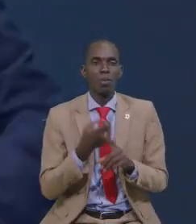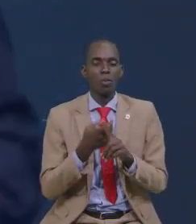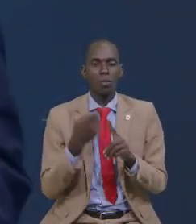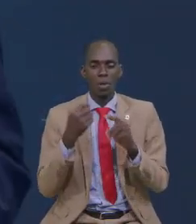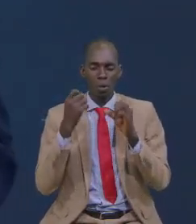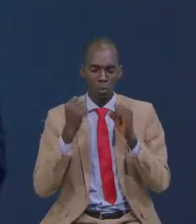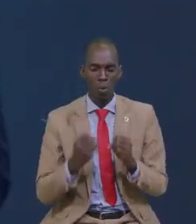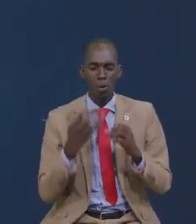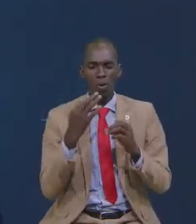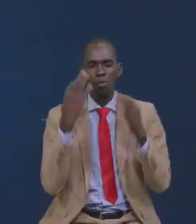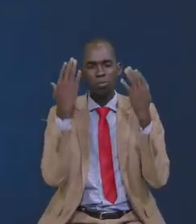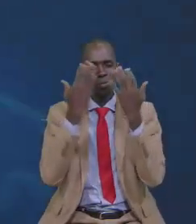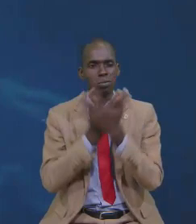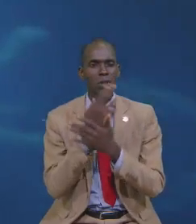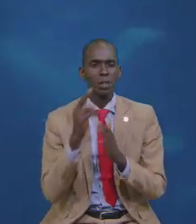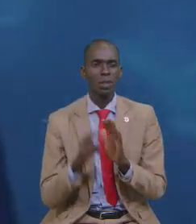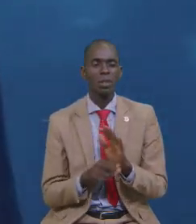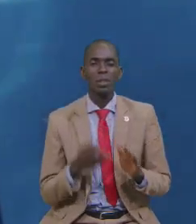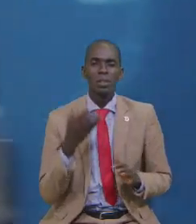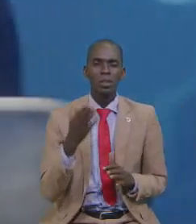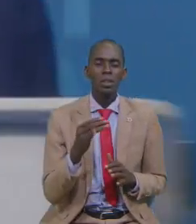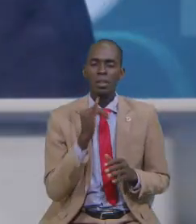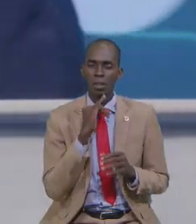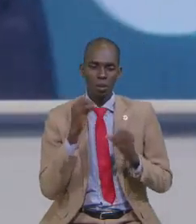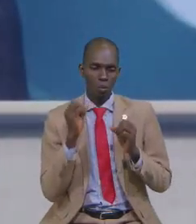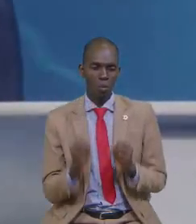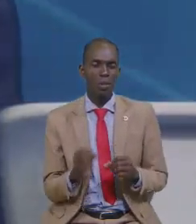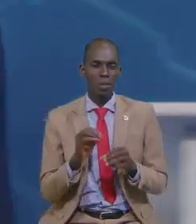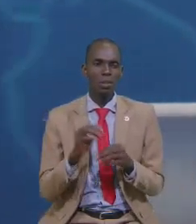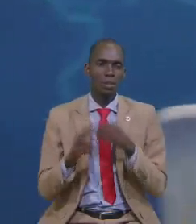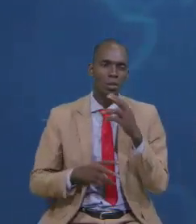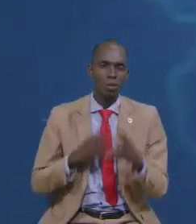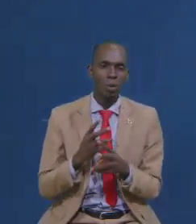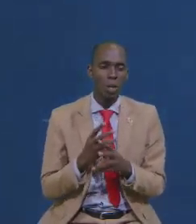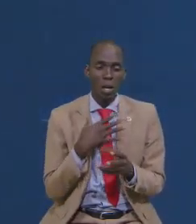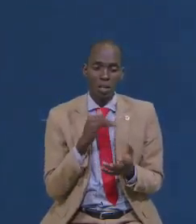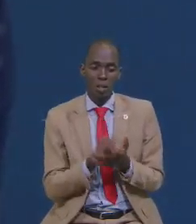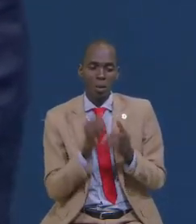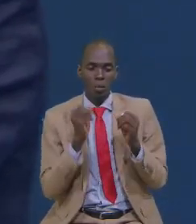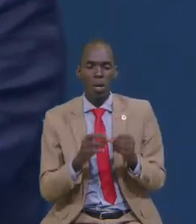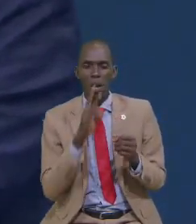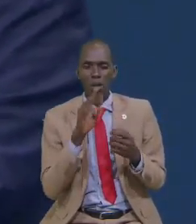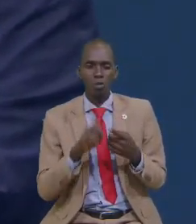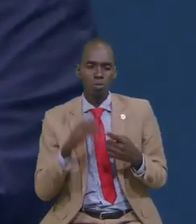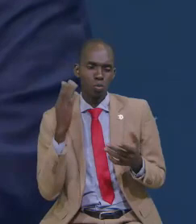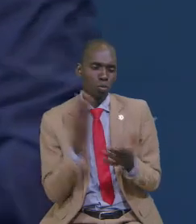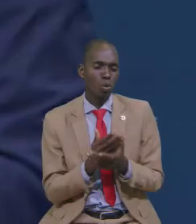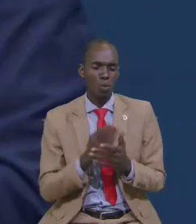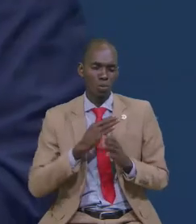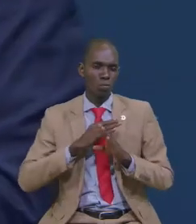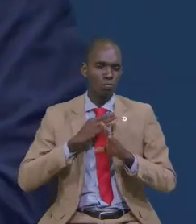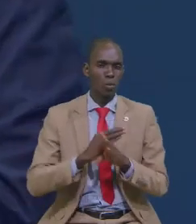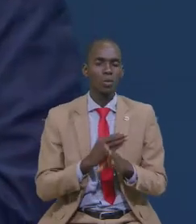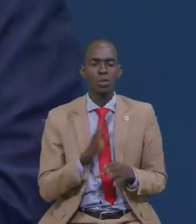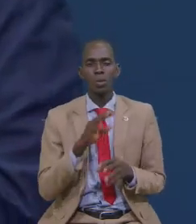powers in the world, and the powers are to stop you, they're to hinder you, they're to block your way. While